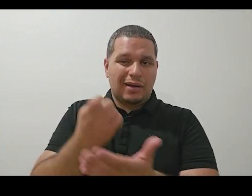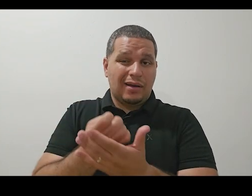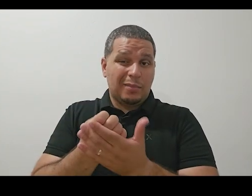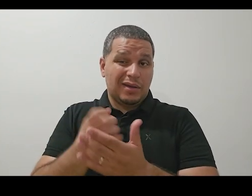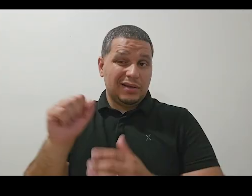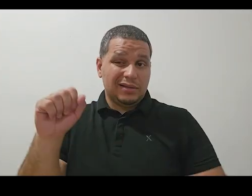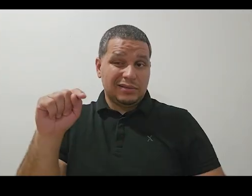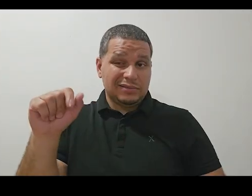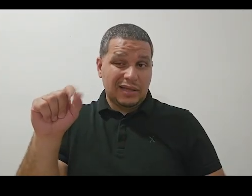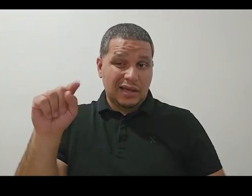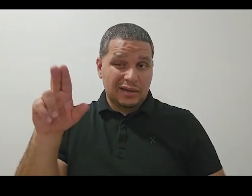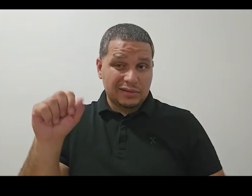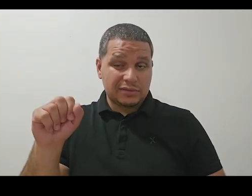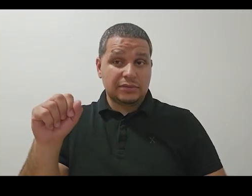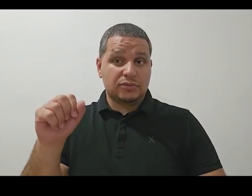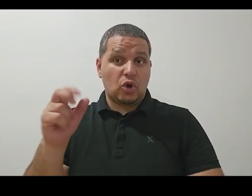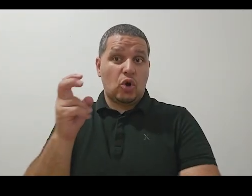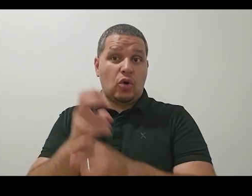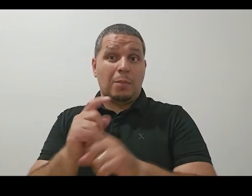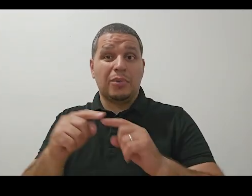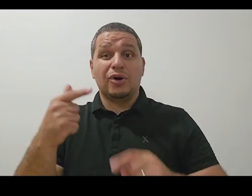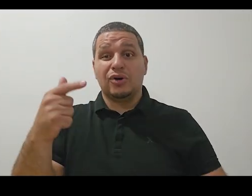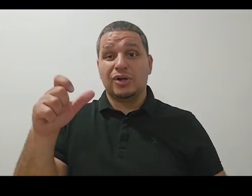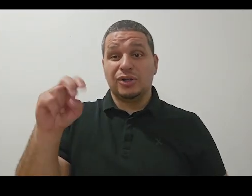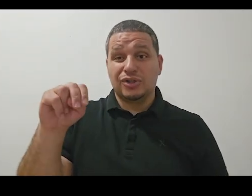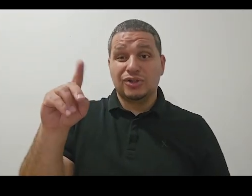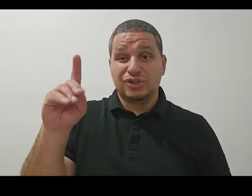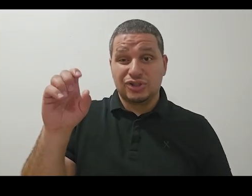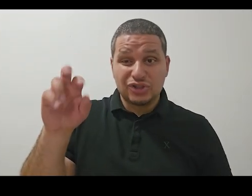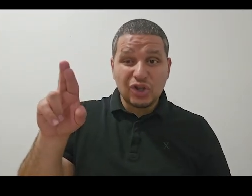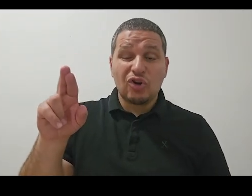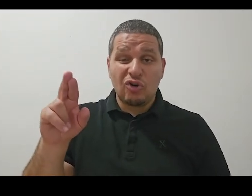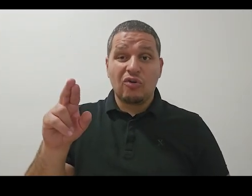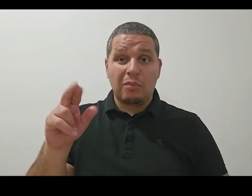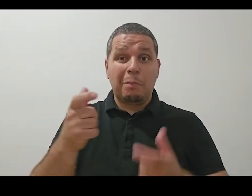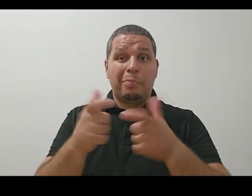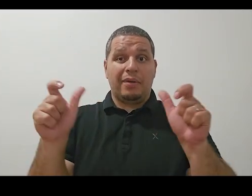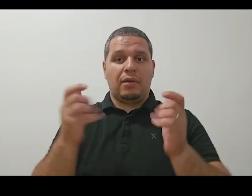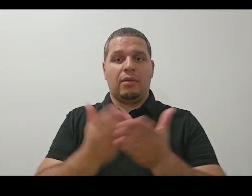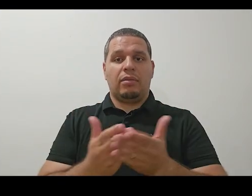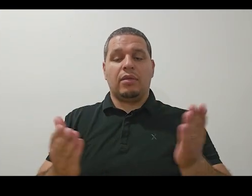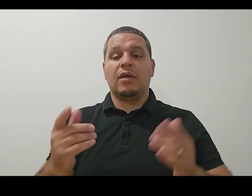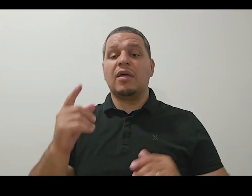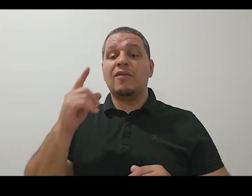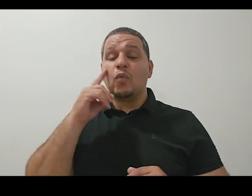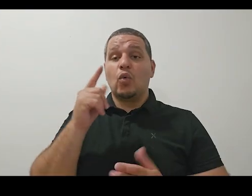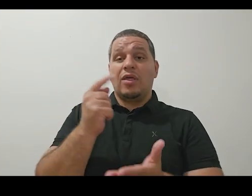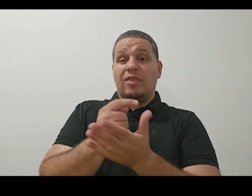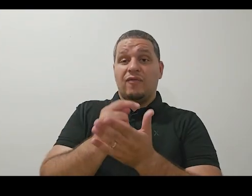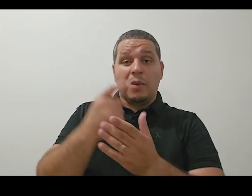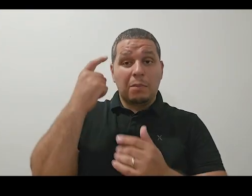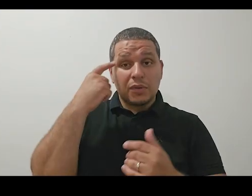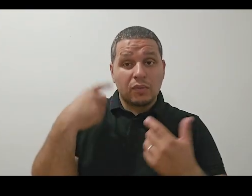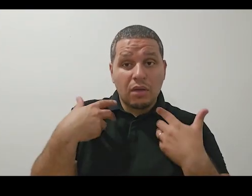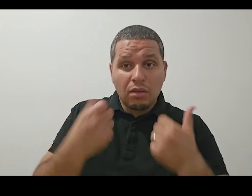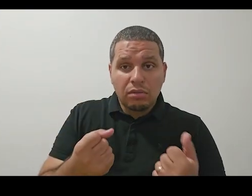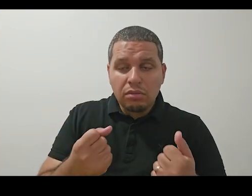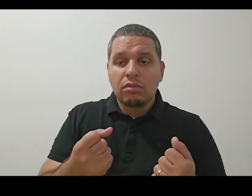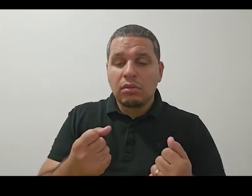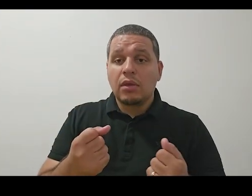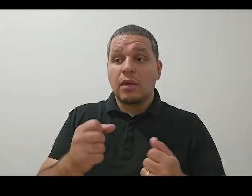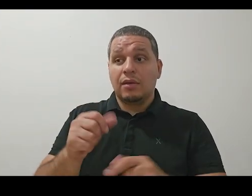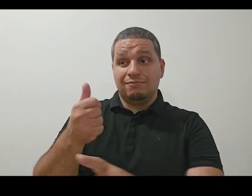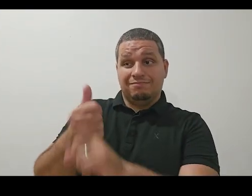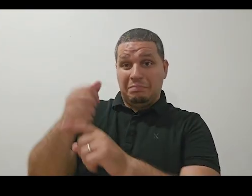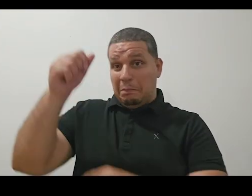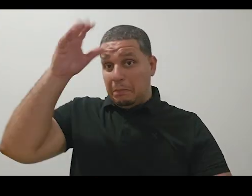make it hard for people to seek help. Gender is a big thing too. And in psychotherapy though, in mental health, I think being a